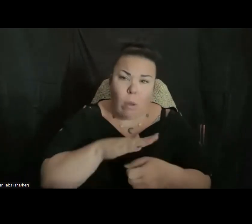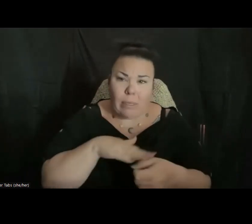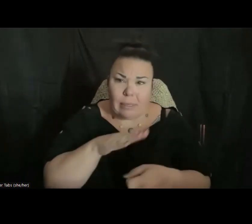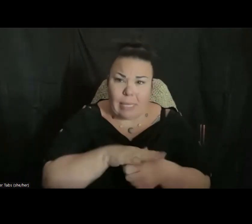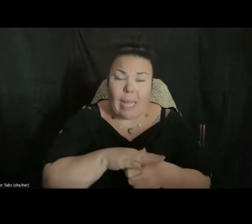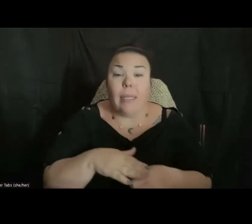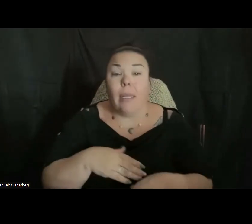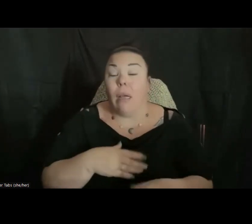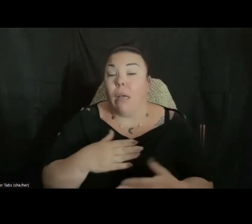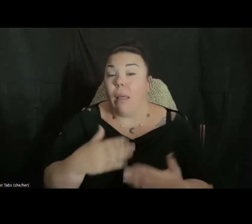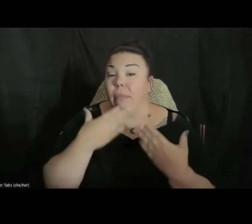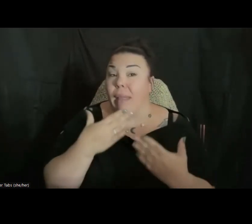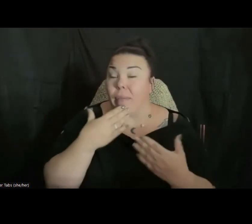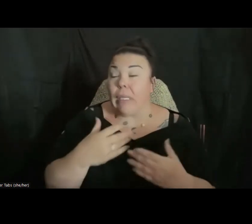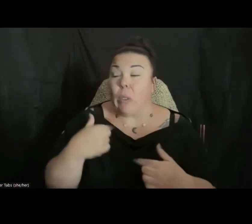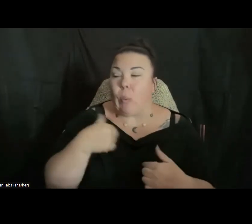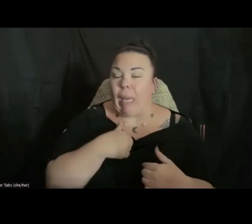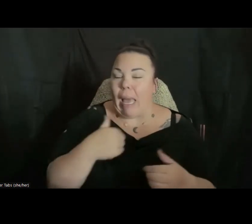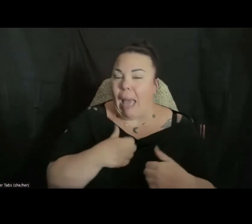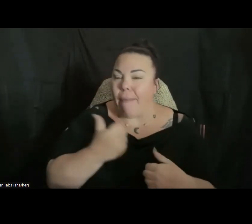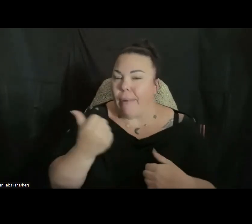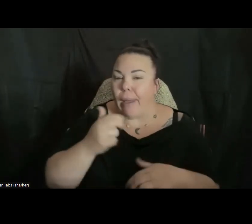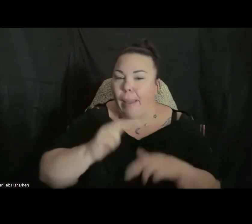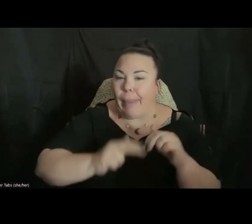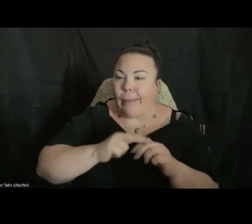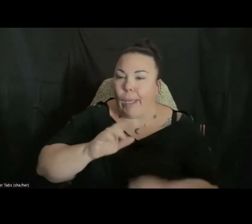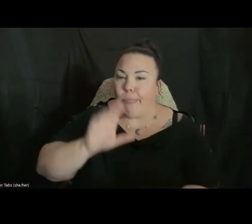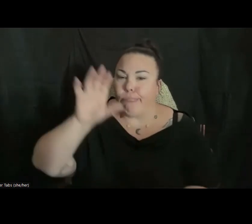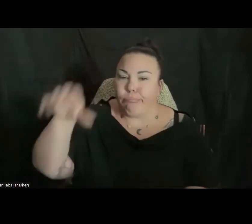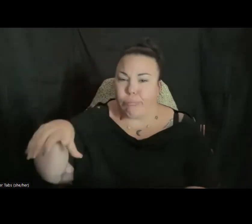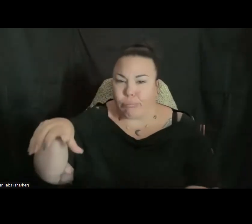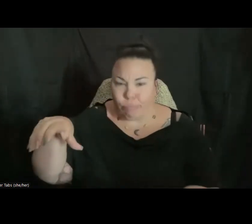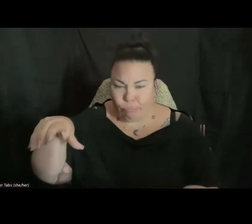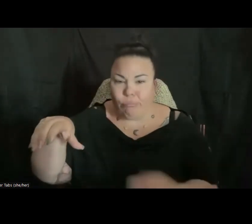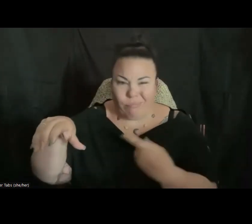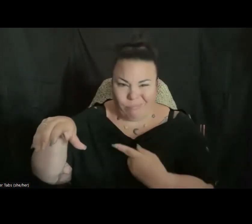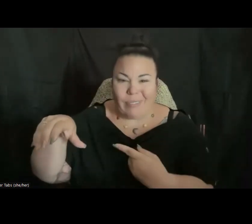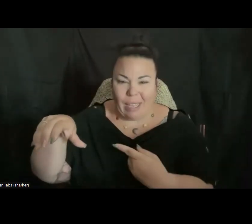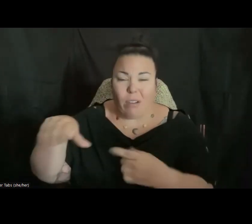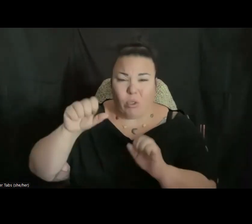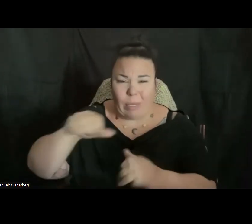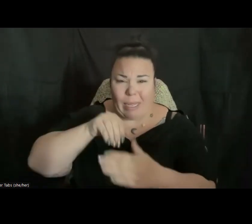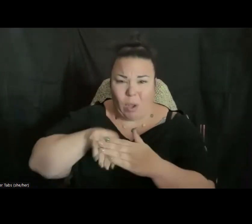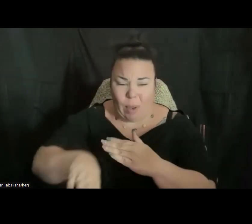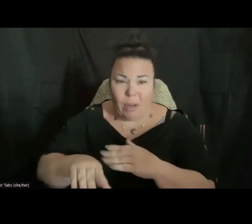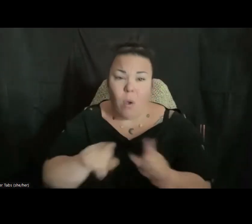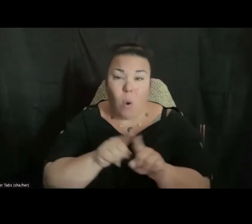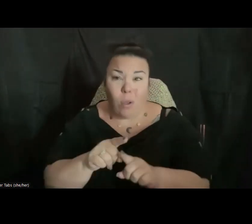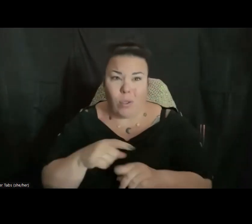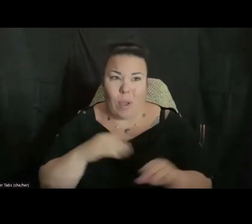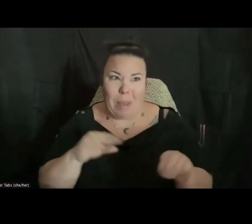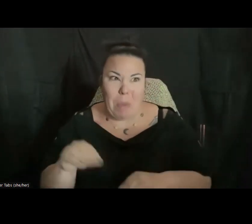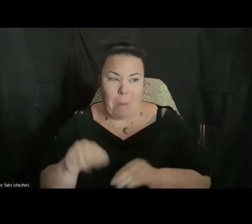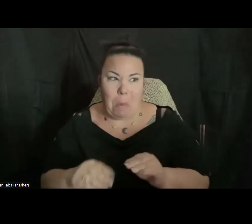clinic across the street from where we typically park our mobile clinic. Ironically, we have a brick and mortar